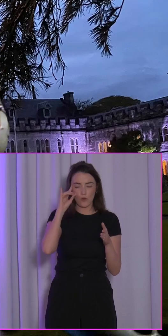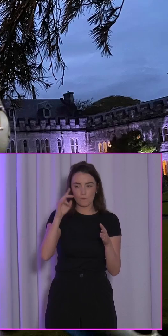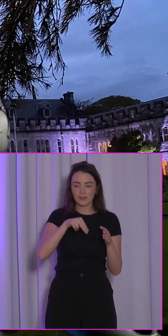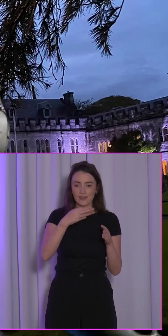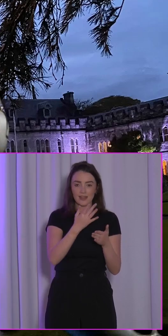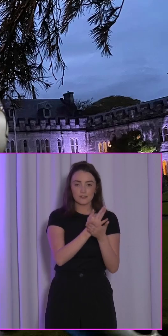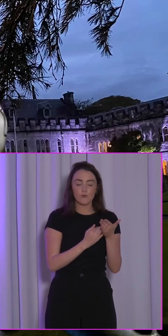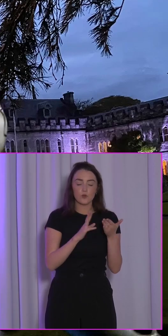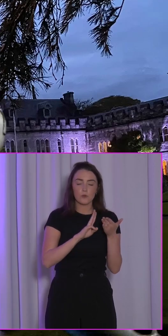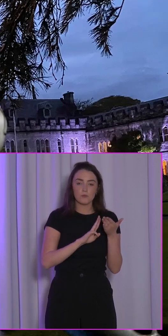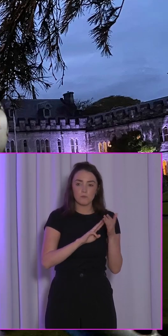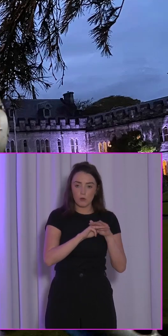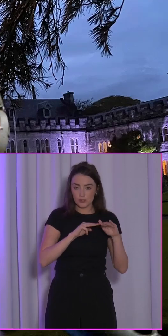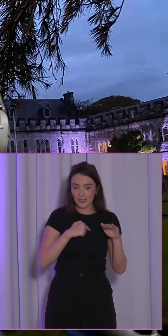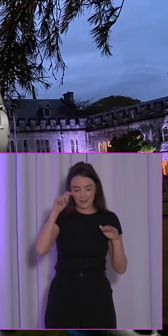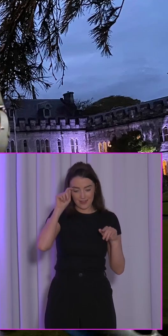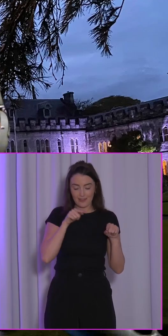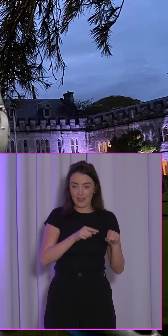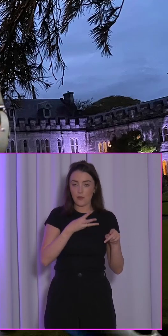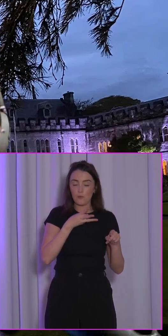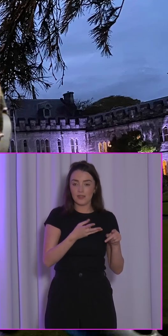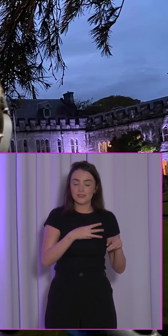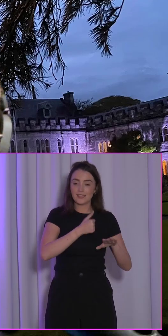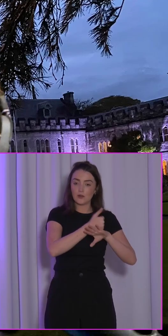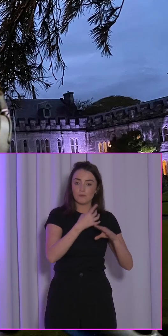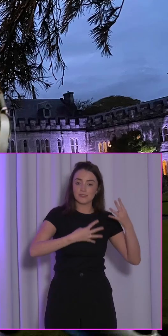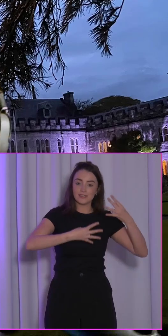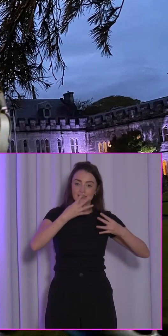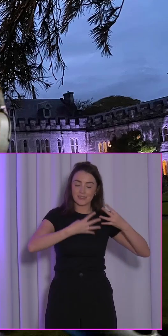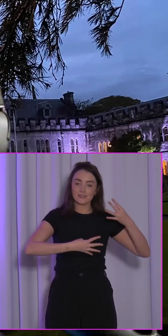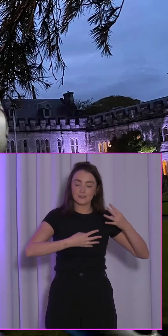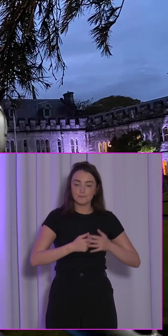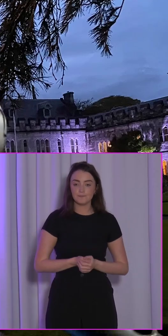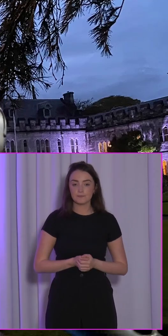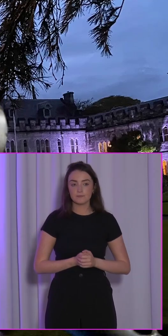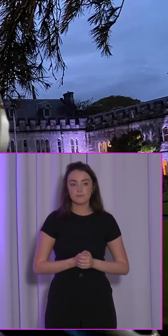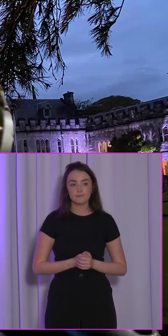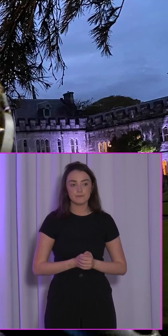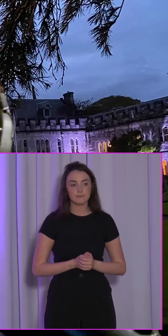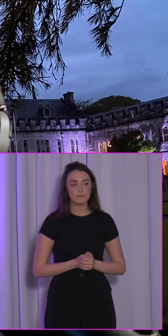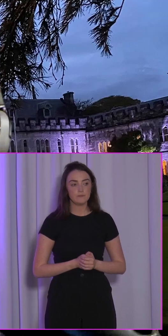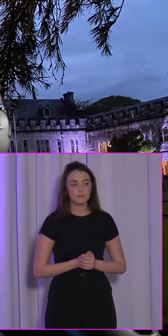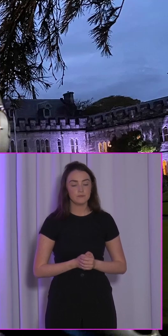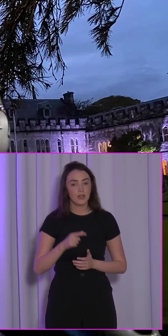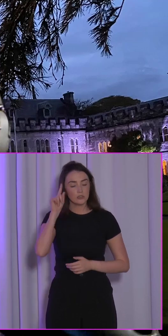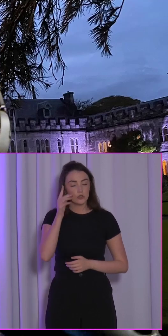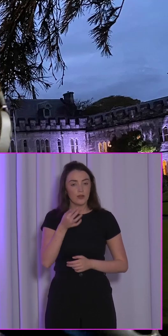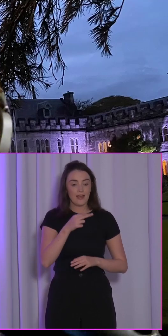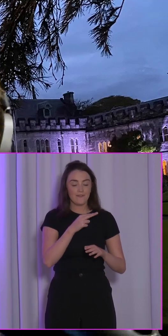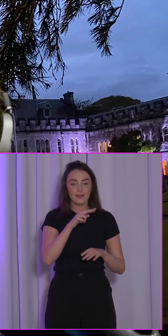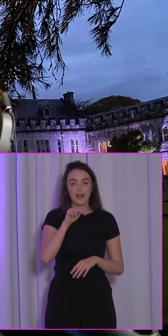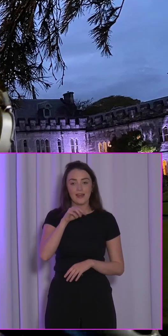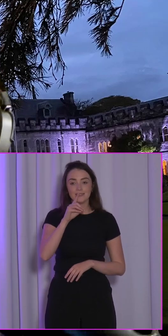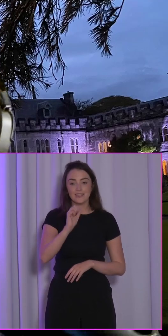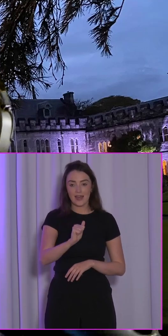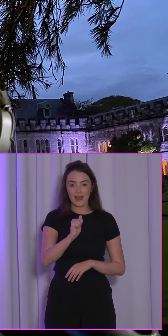couple of months anyway, that they will be bringing statistics to the table. I don't know if the National Disability Authority